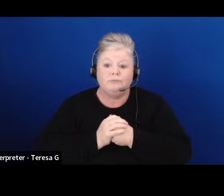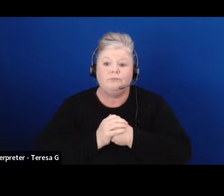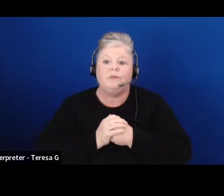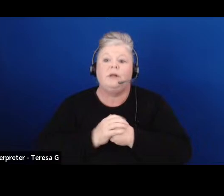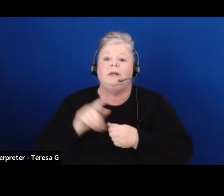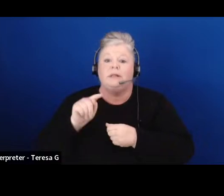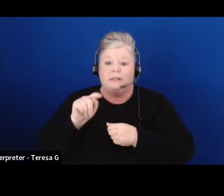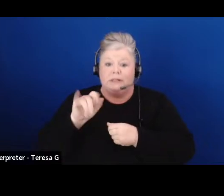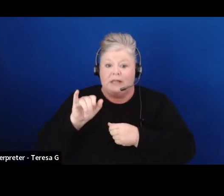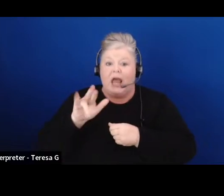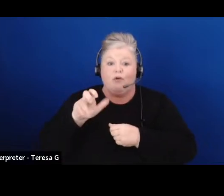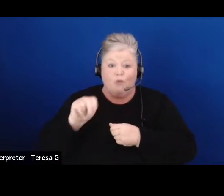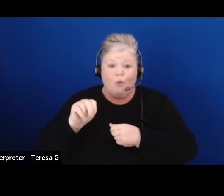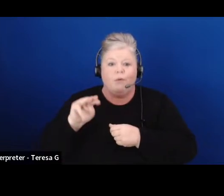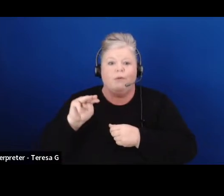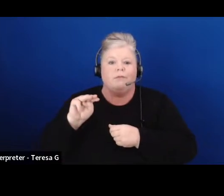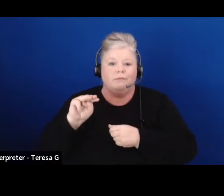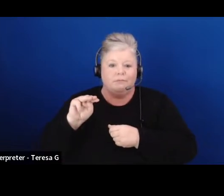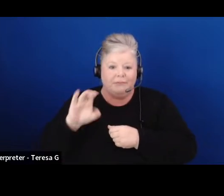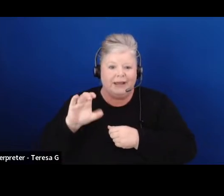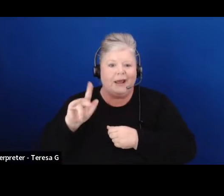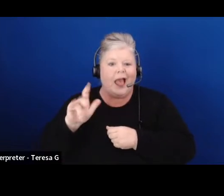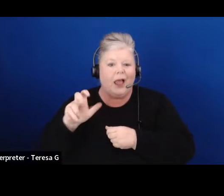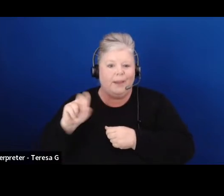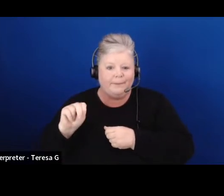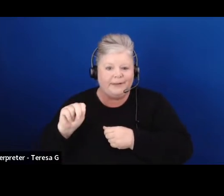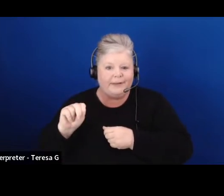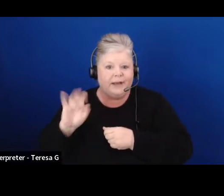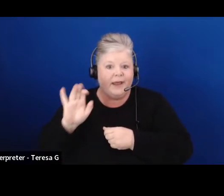Tyrone McAlpin, that case.